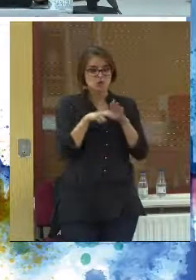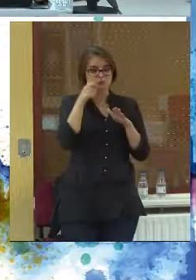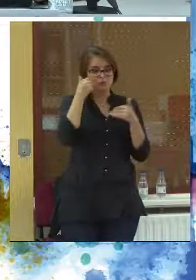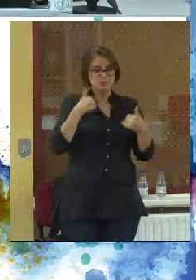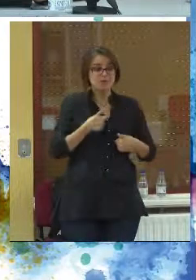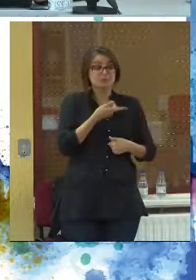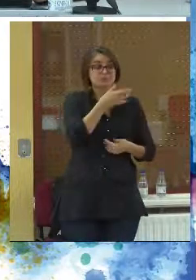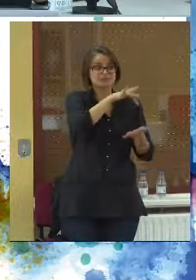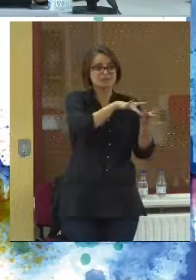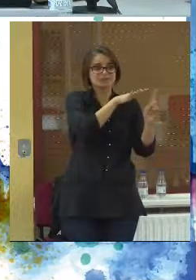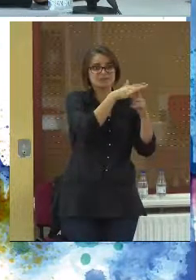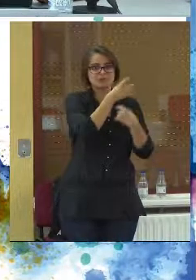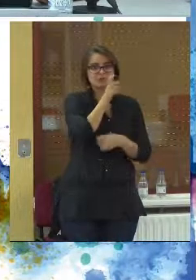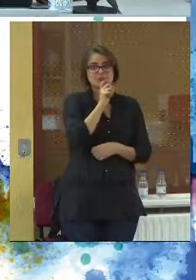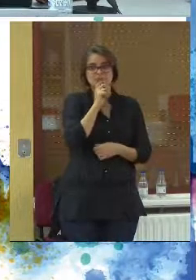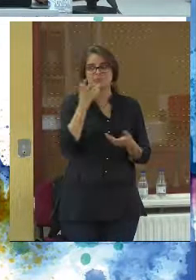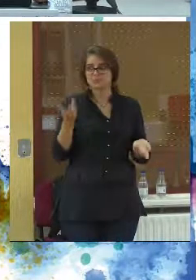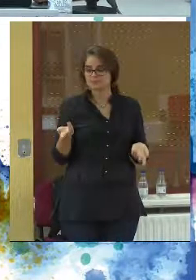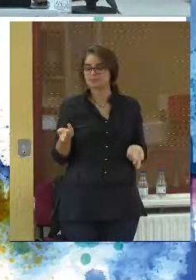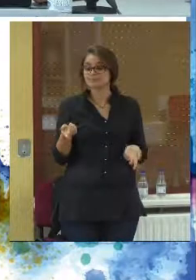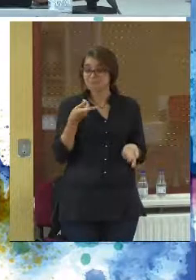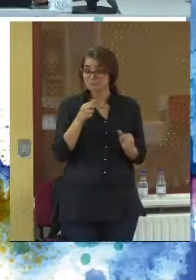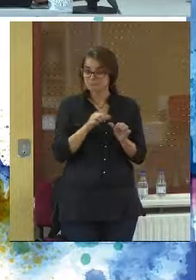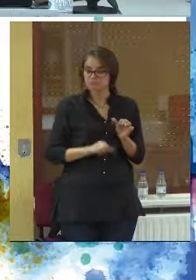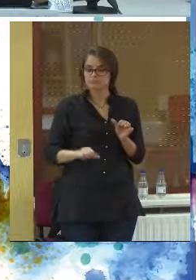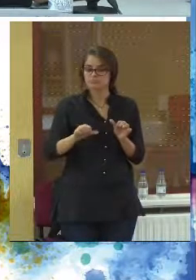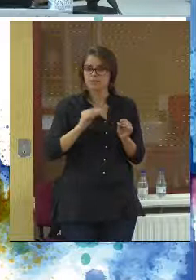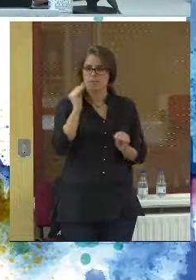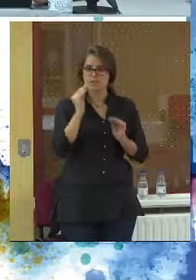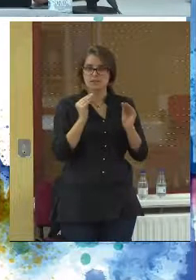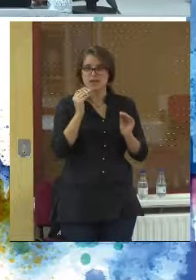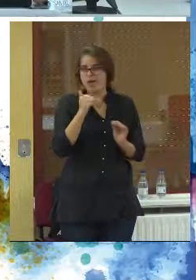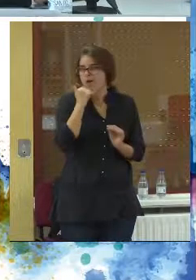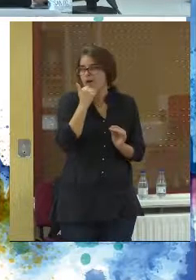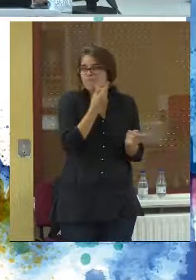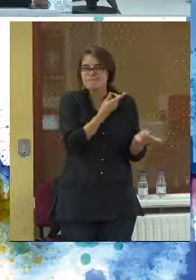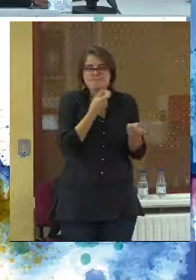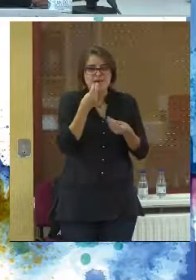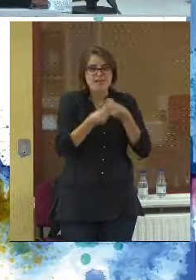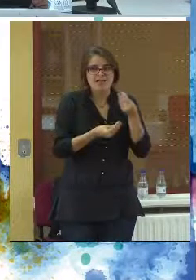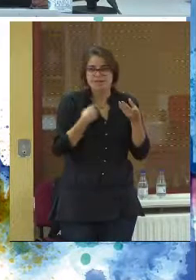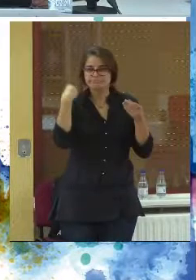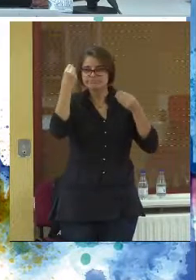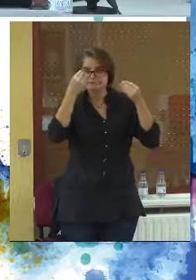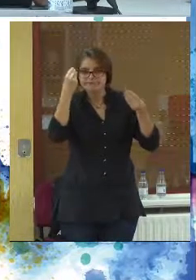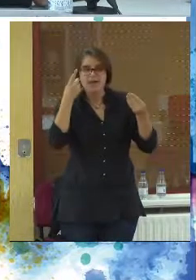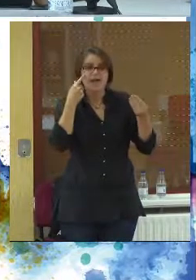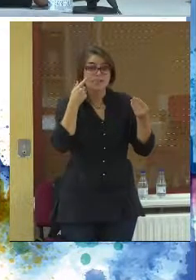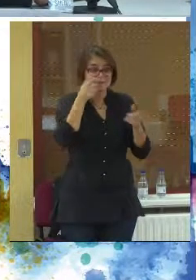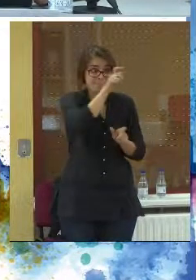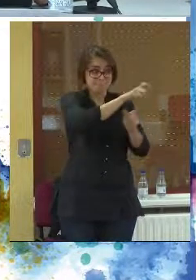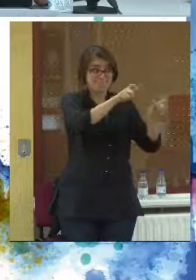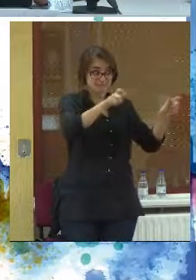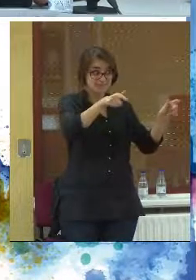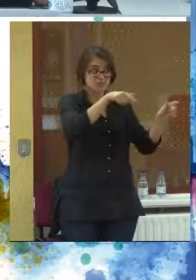of persons employed through our association. So we started thinking, we've got to do something. We've got to come up with